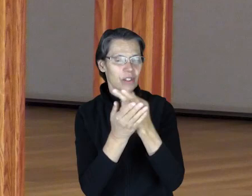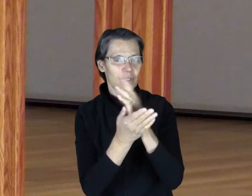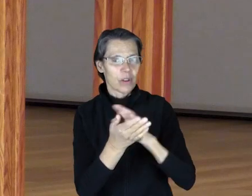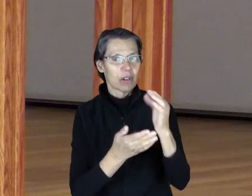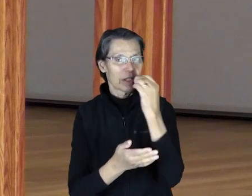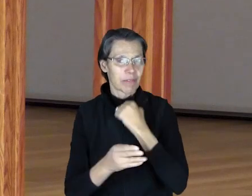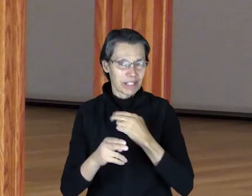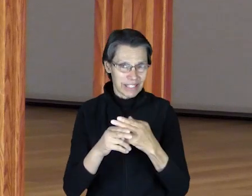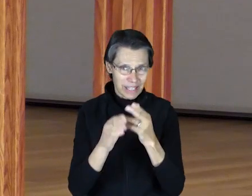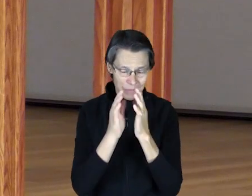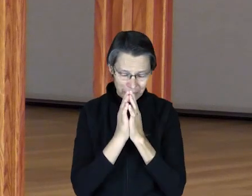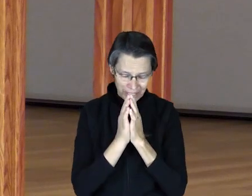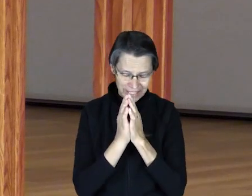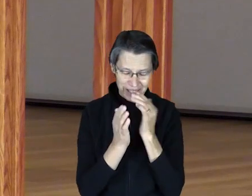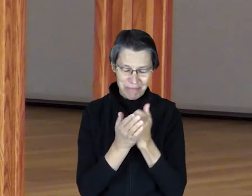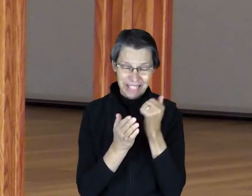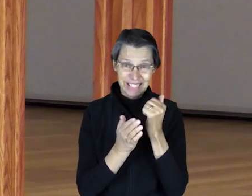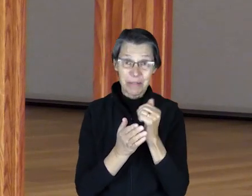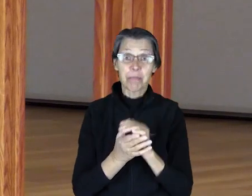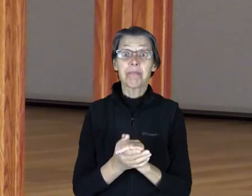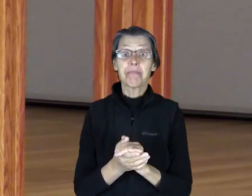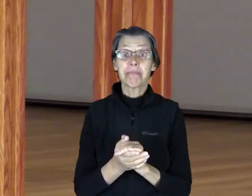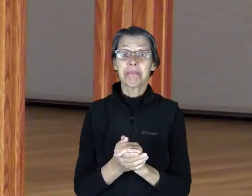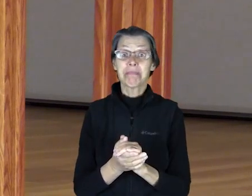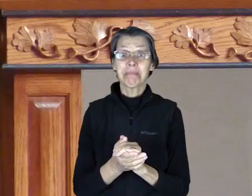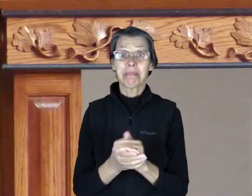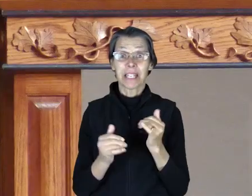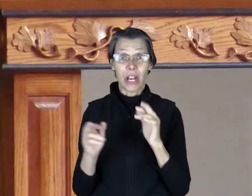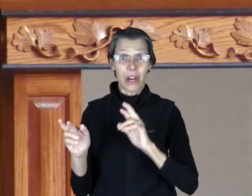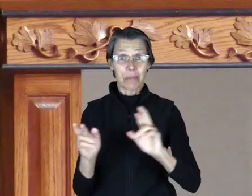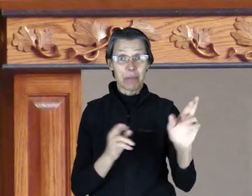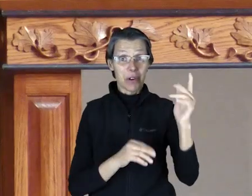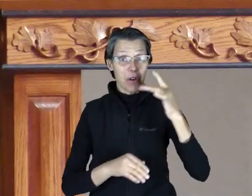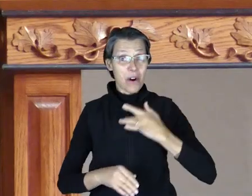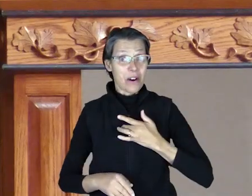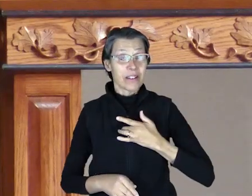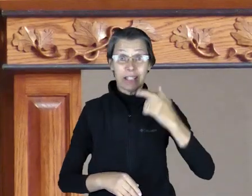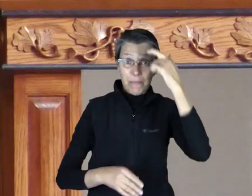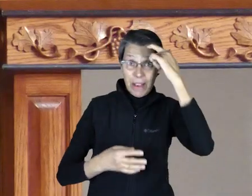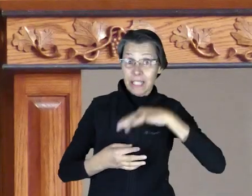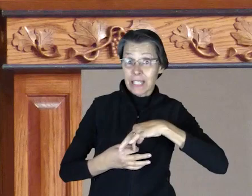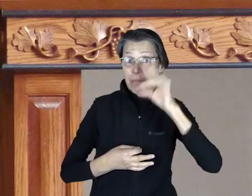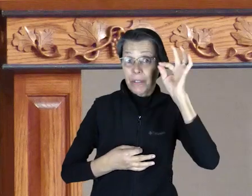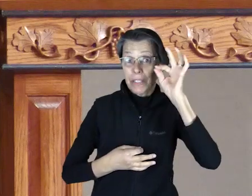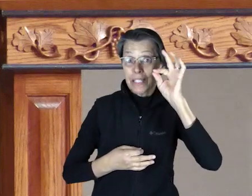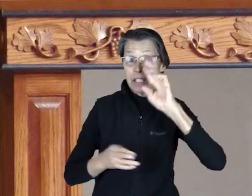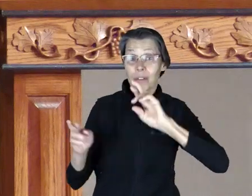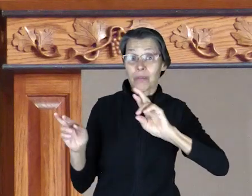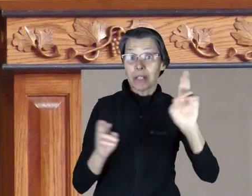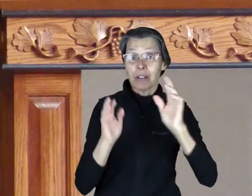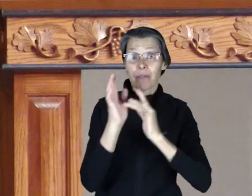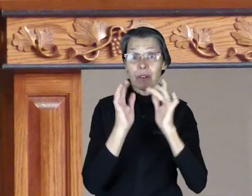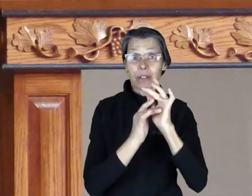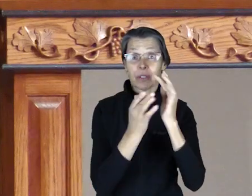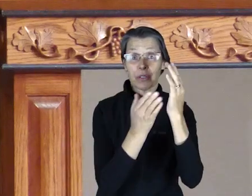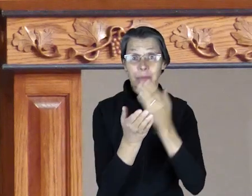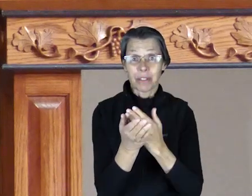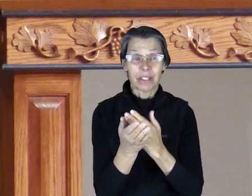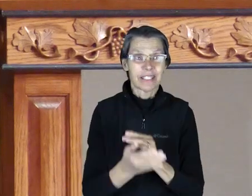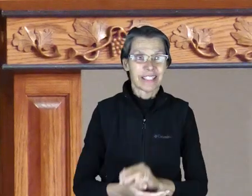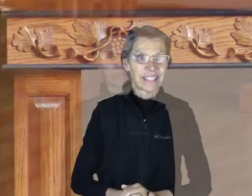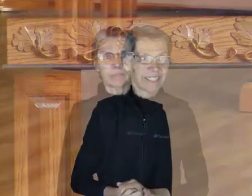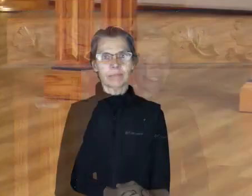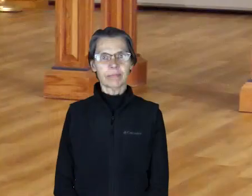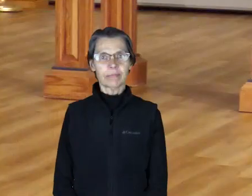In Jesus' holy and precious name we pray. Amen. I invite you now to prepare your hearts, minds, and spirits for this reading from the